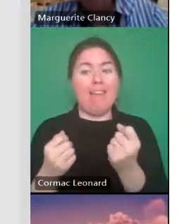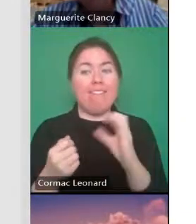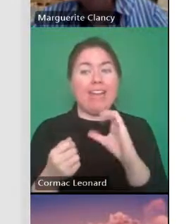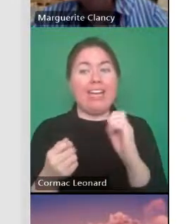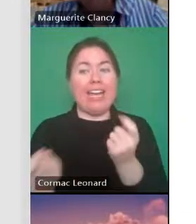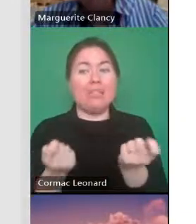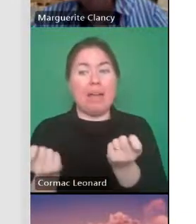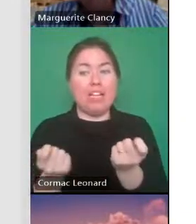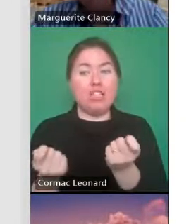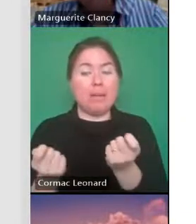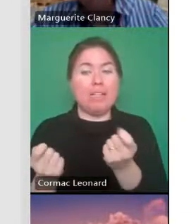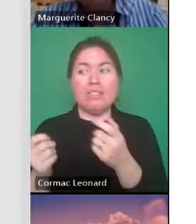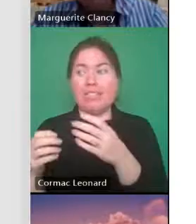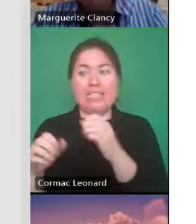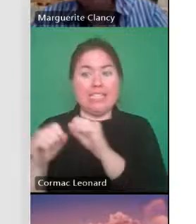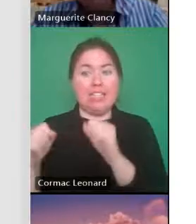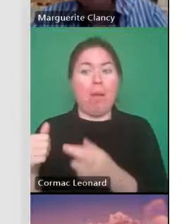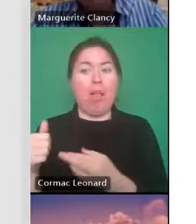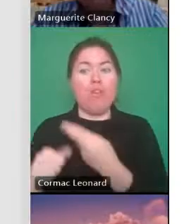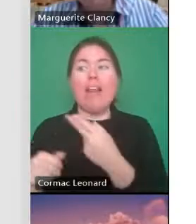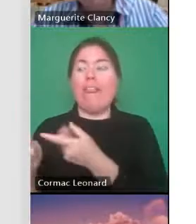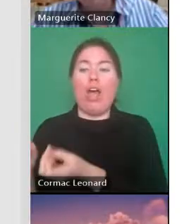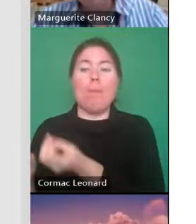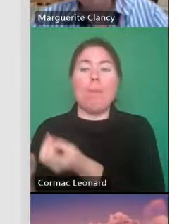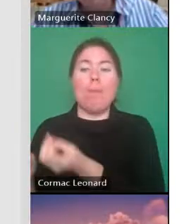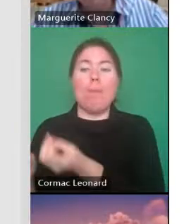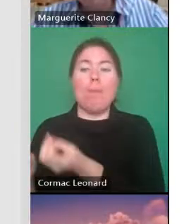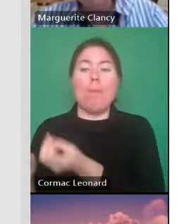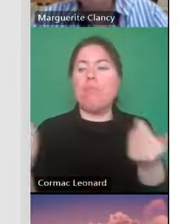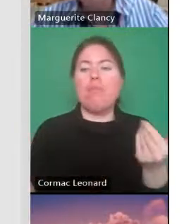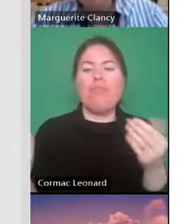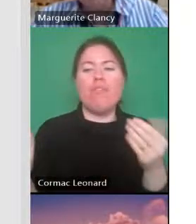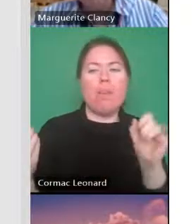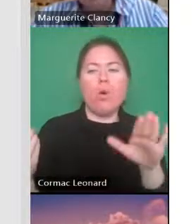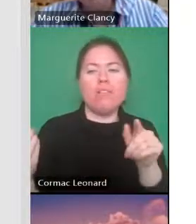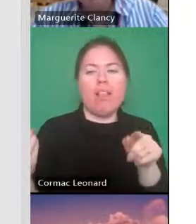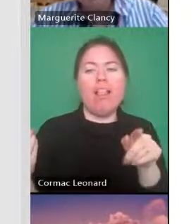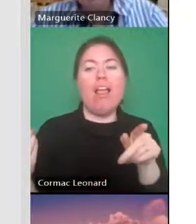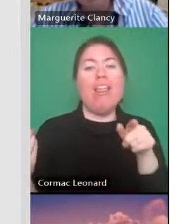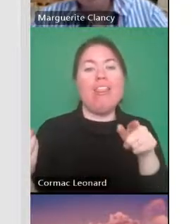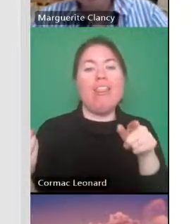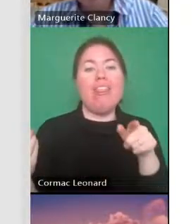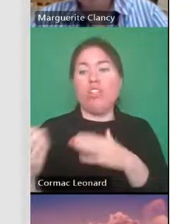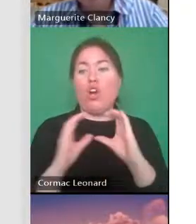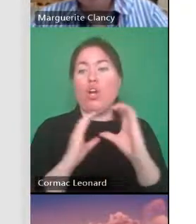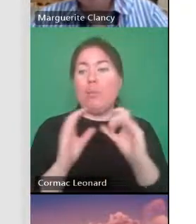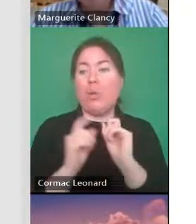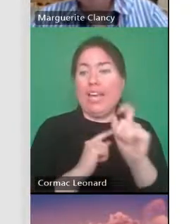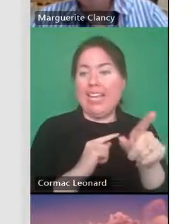they're uploading. That's not the portal. The portal is the communication. And